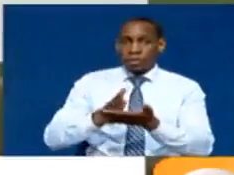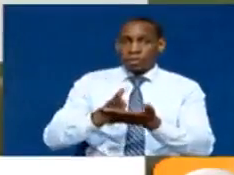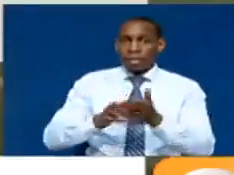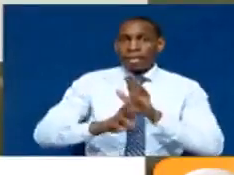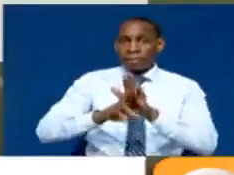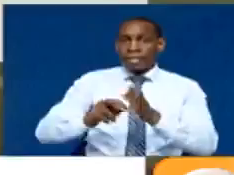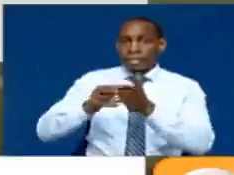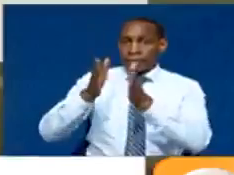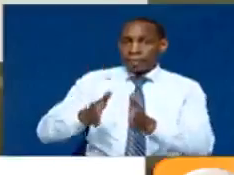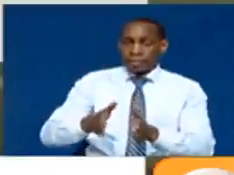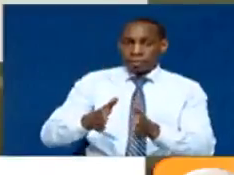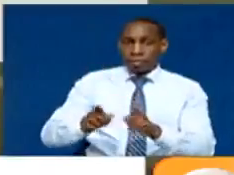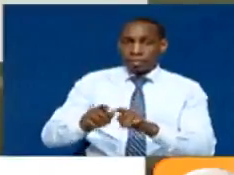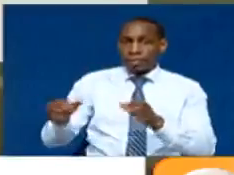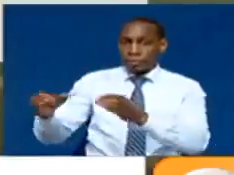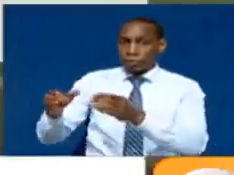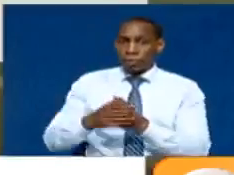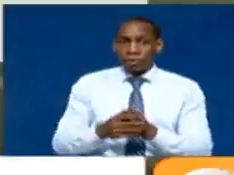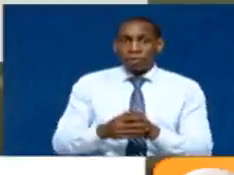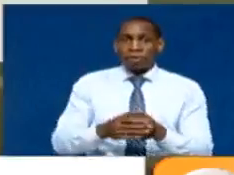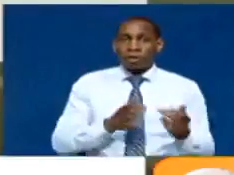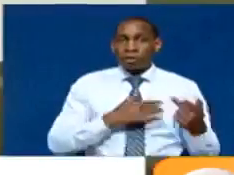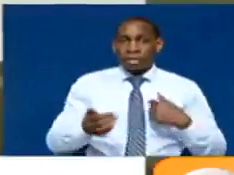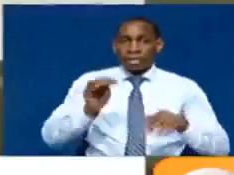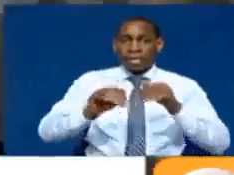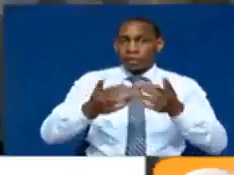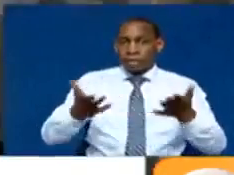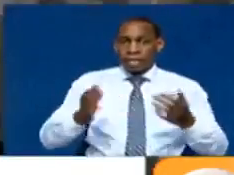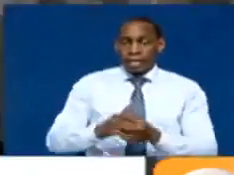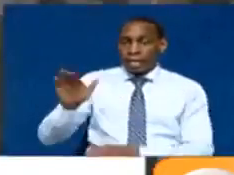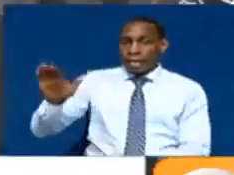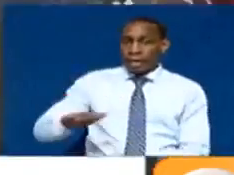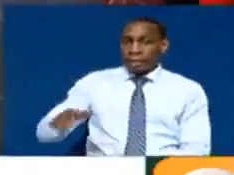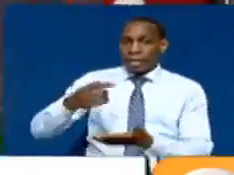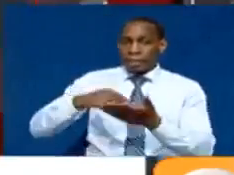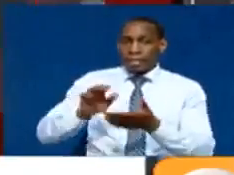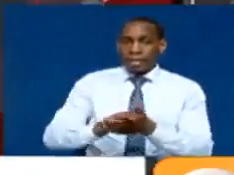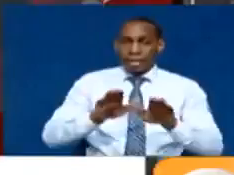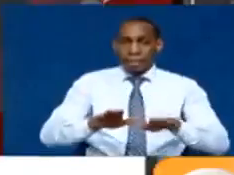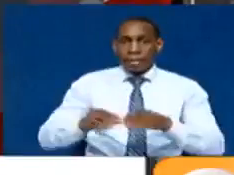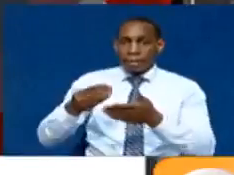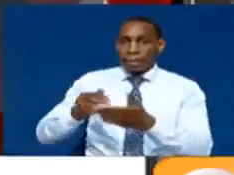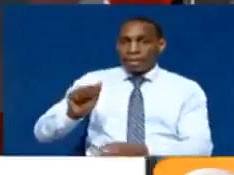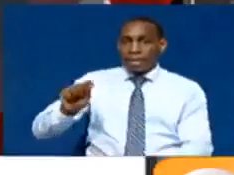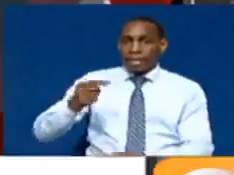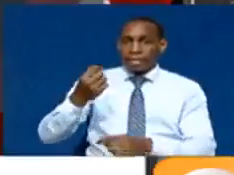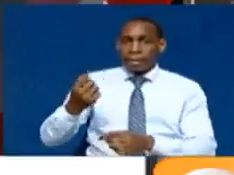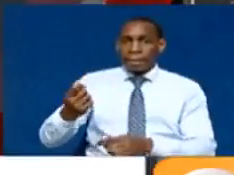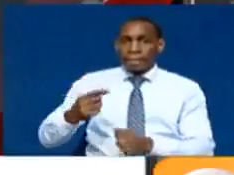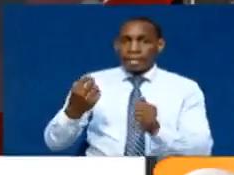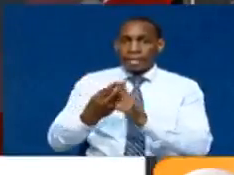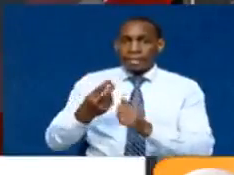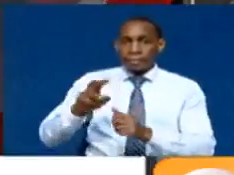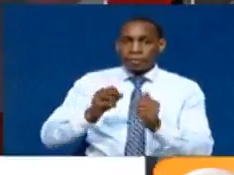on behalf of a candidate or a party in respect of any election. Parliament passed the Campaign Financing Act in December